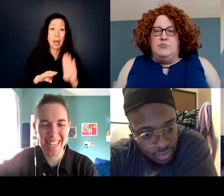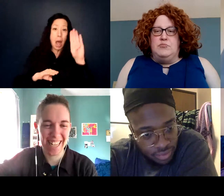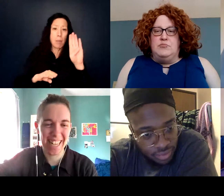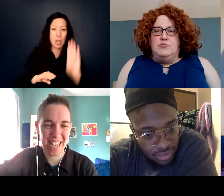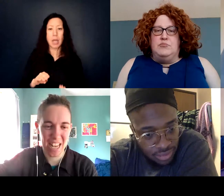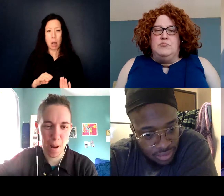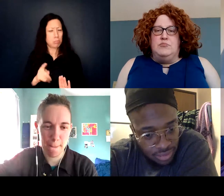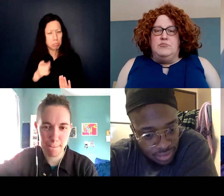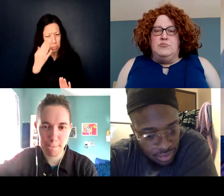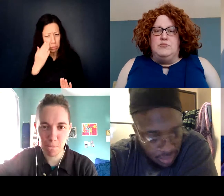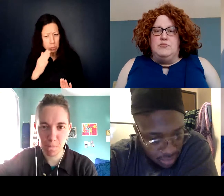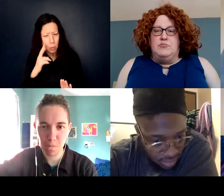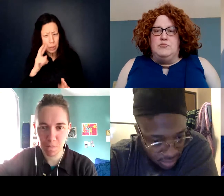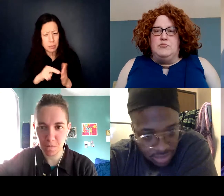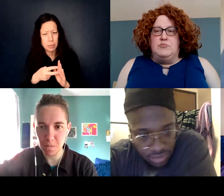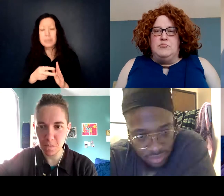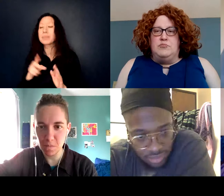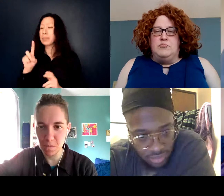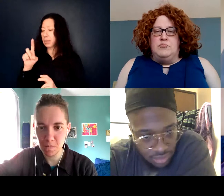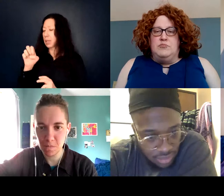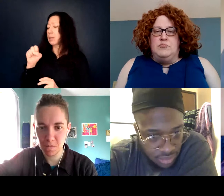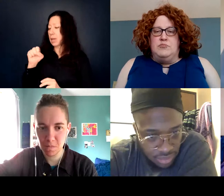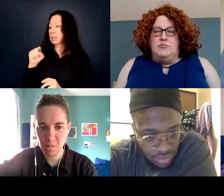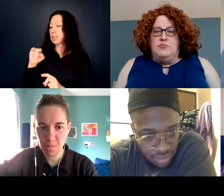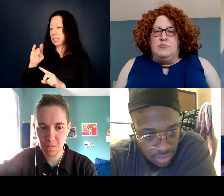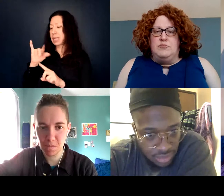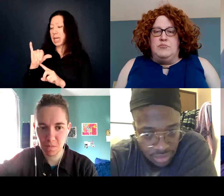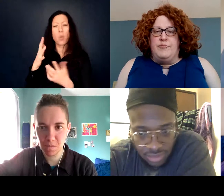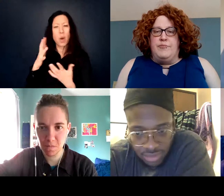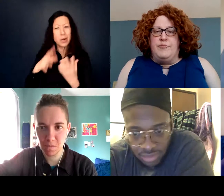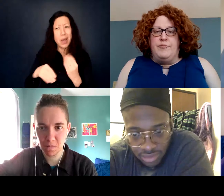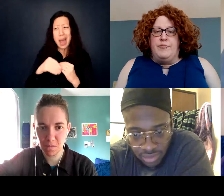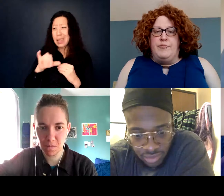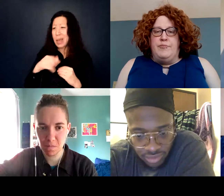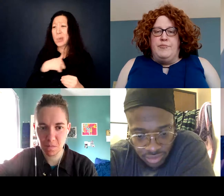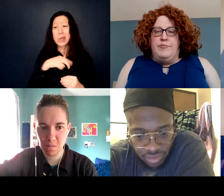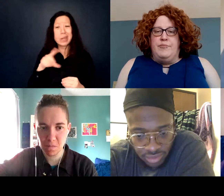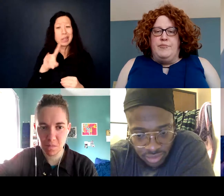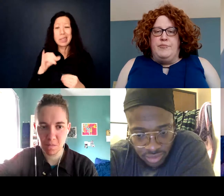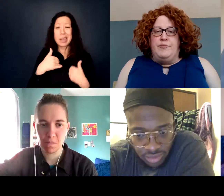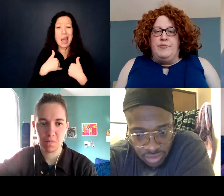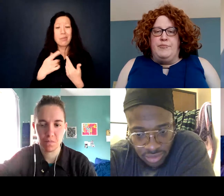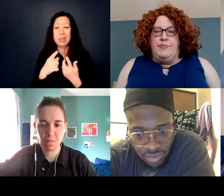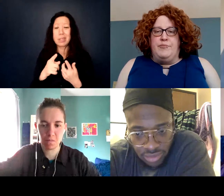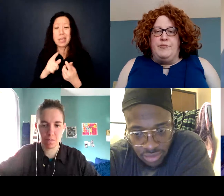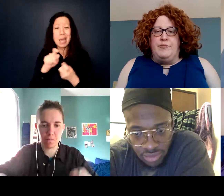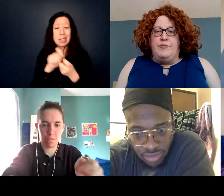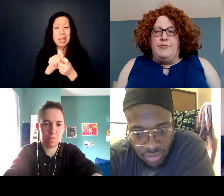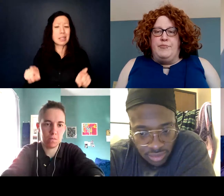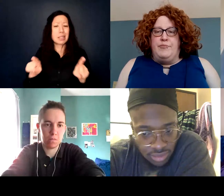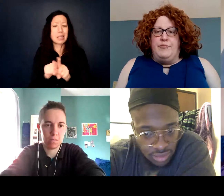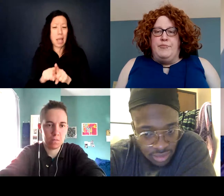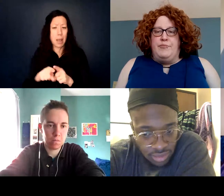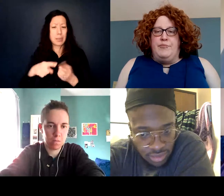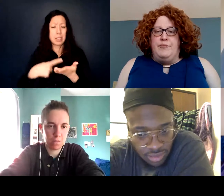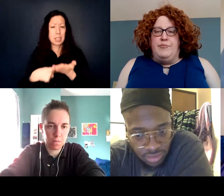thank you. This is Destiny. I just wanted to add that we had this discussion of this exact question in our